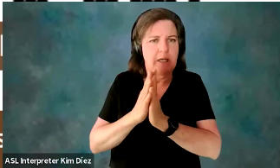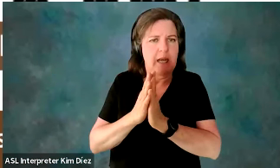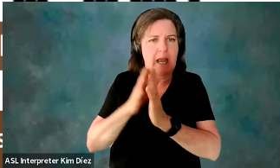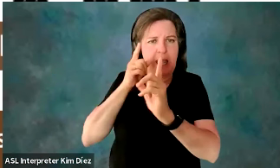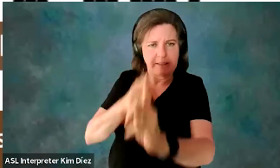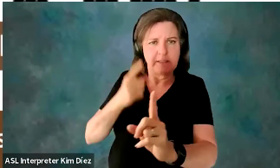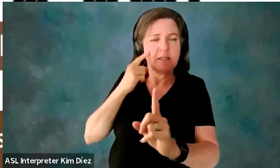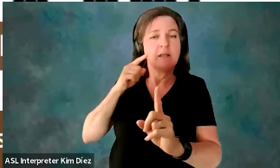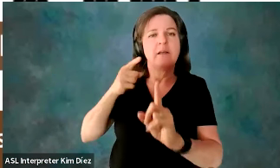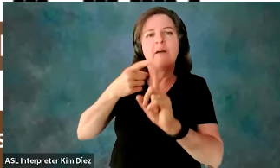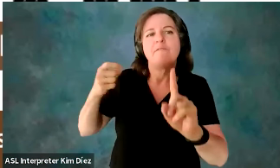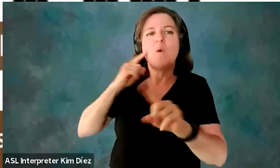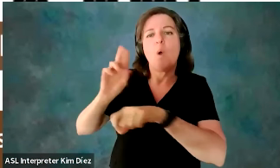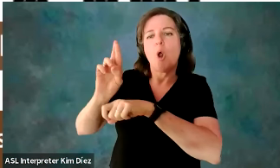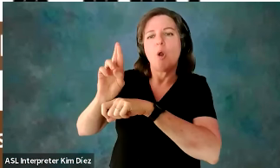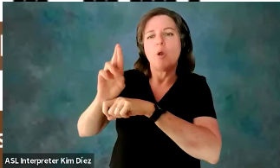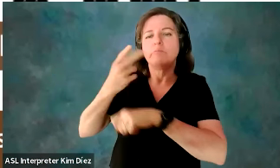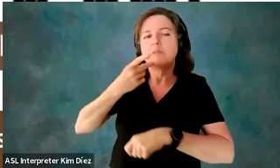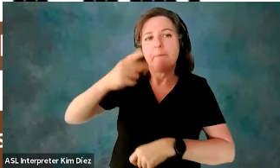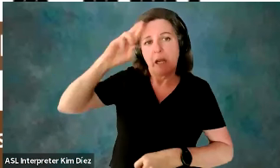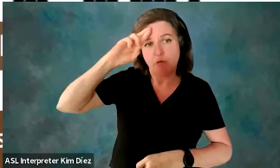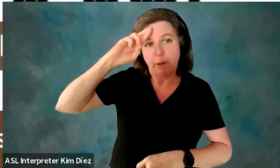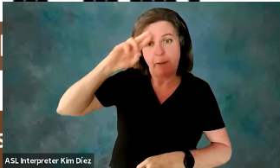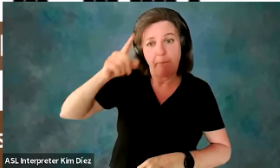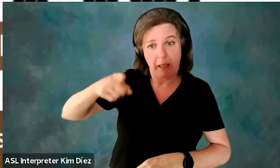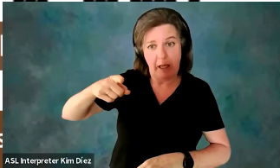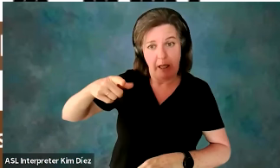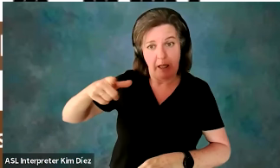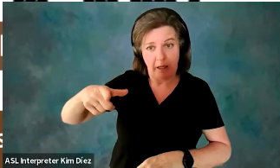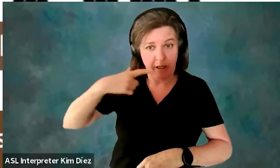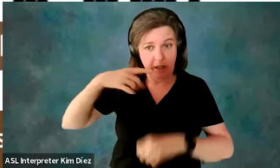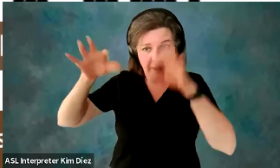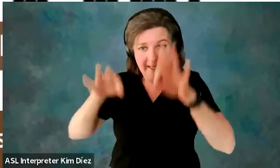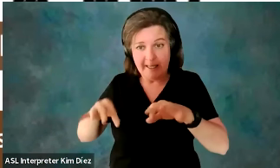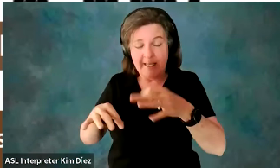They're calling or they're talking from the Dominican Republic.